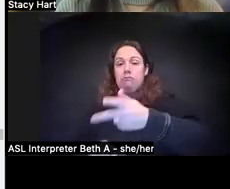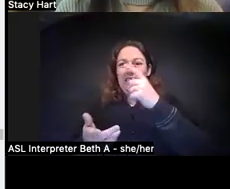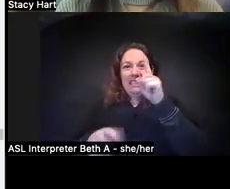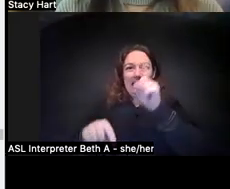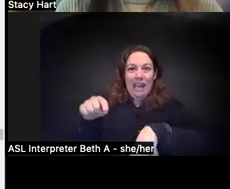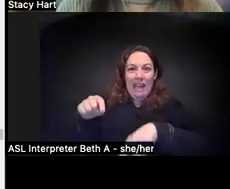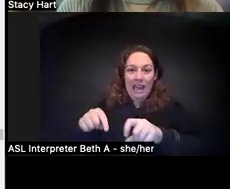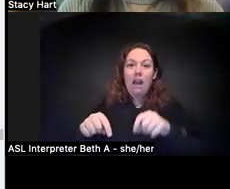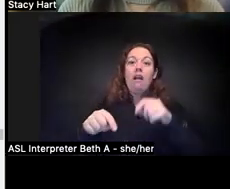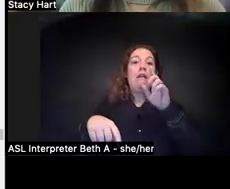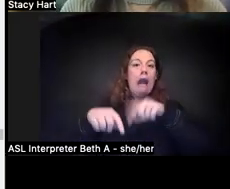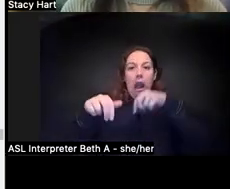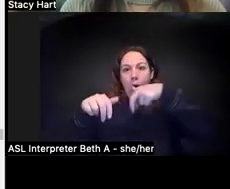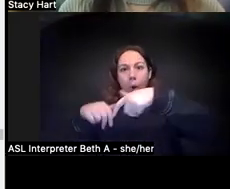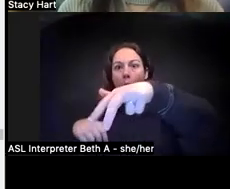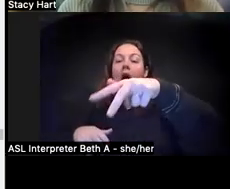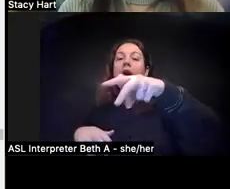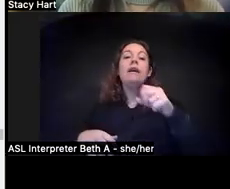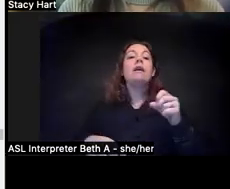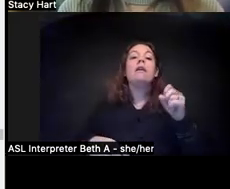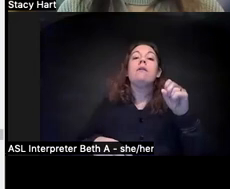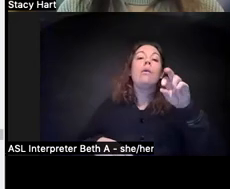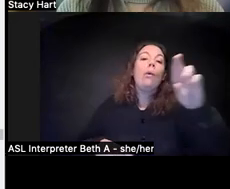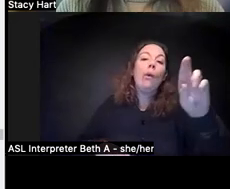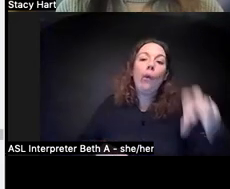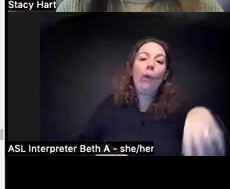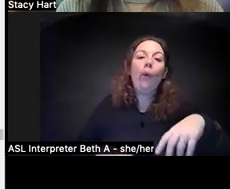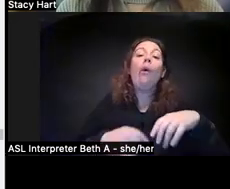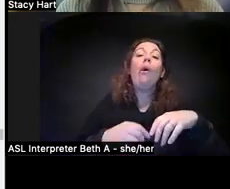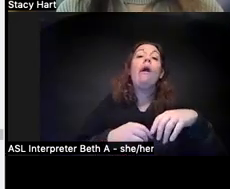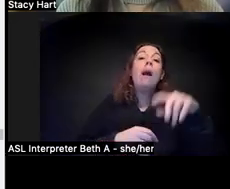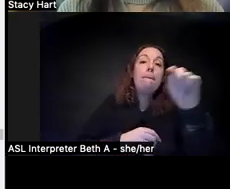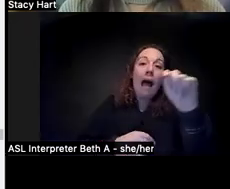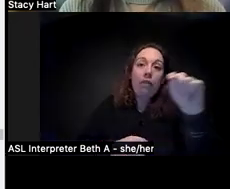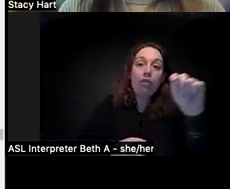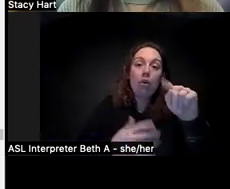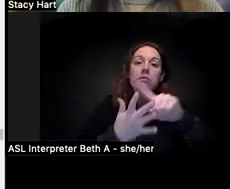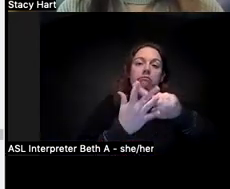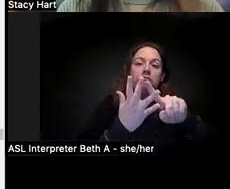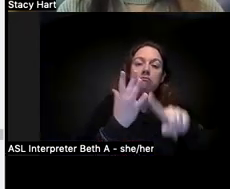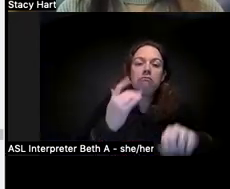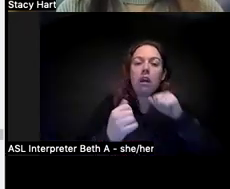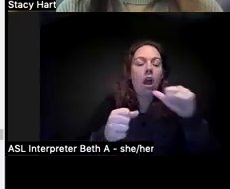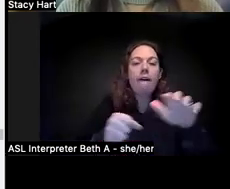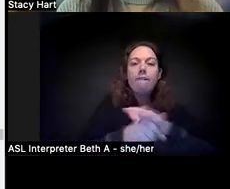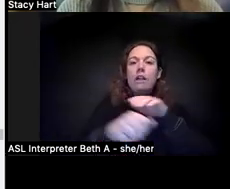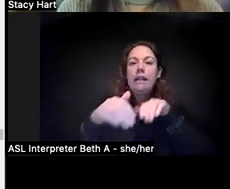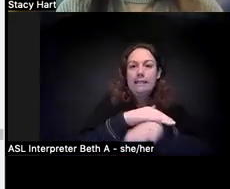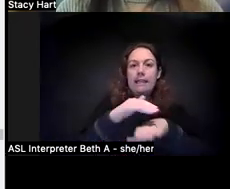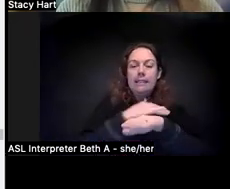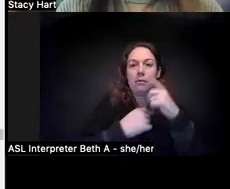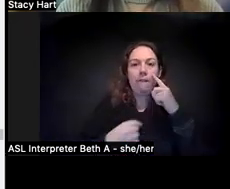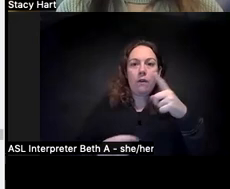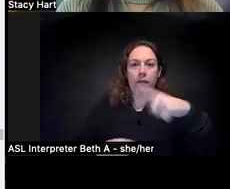play areas, and other inaccessible features. No qualified individual because of a